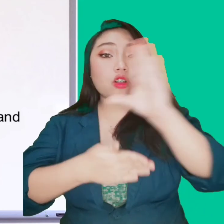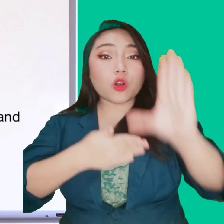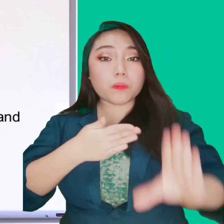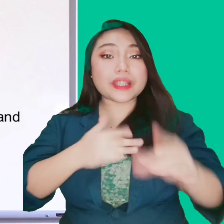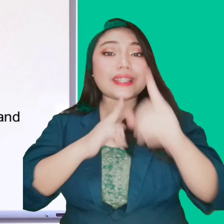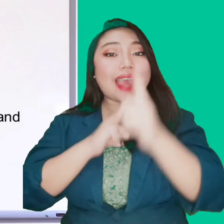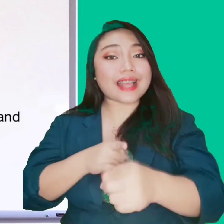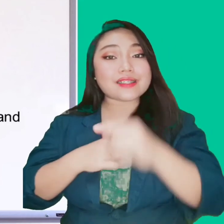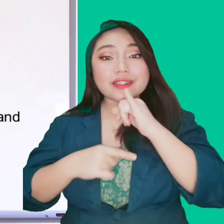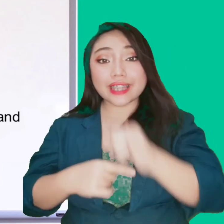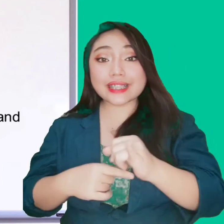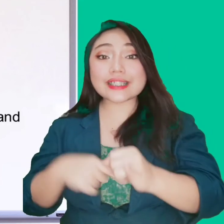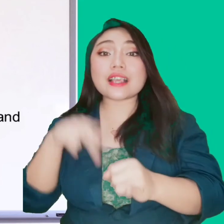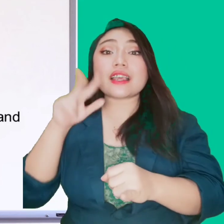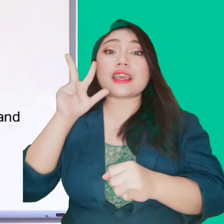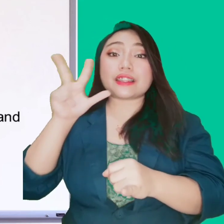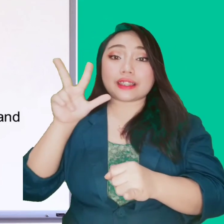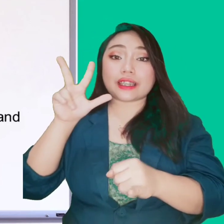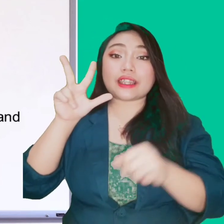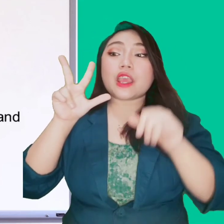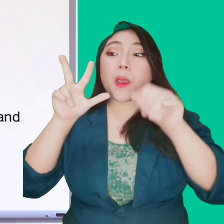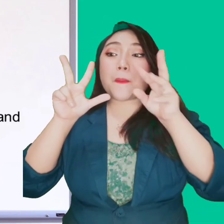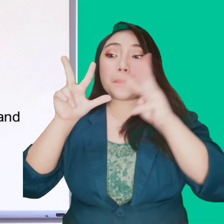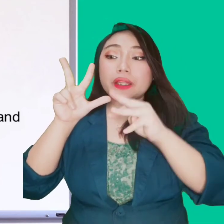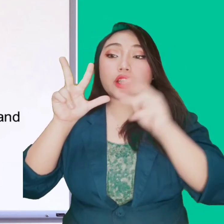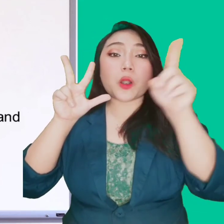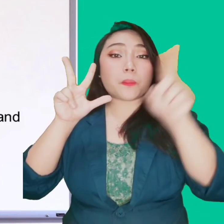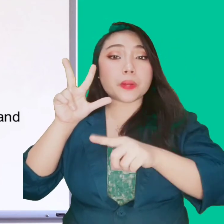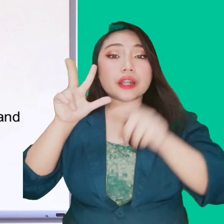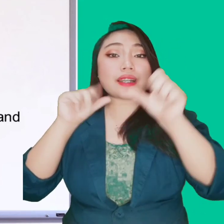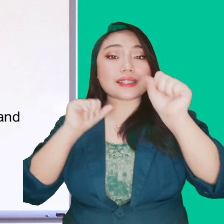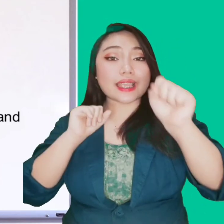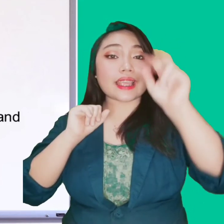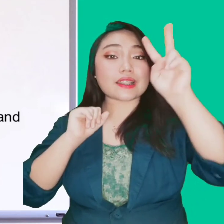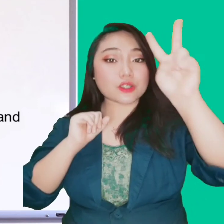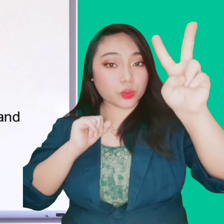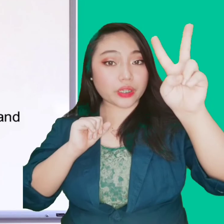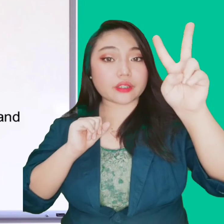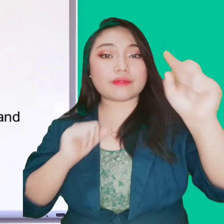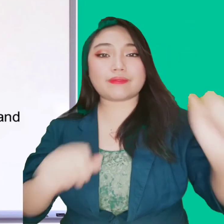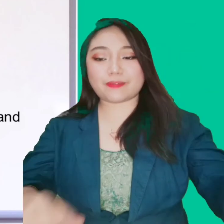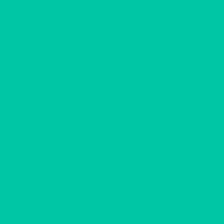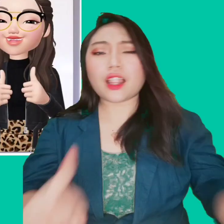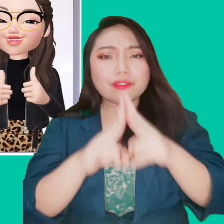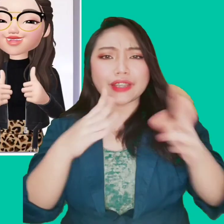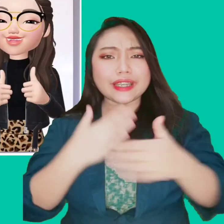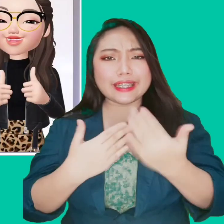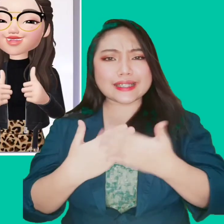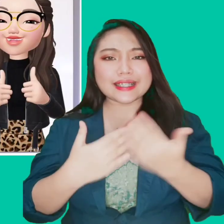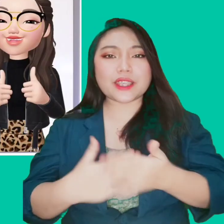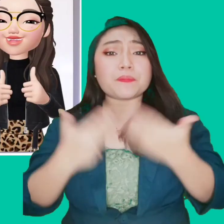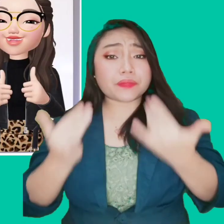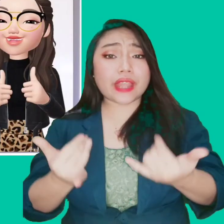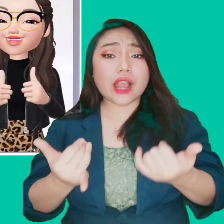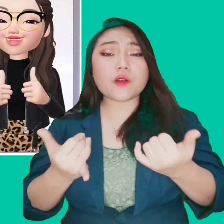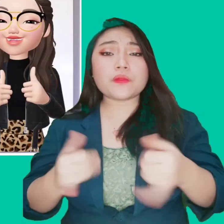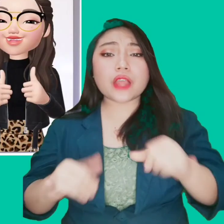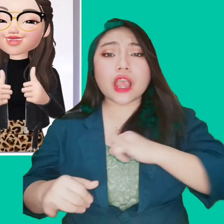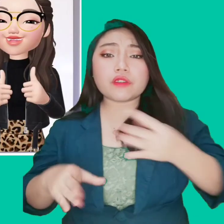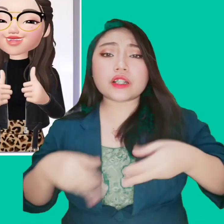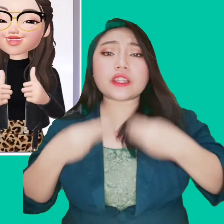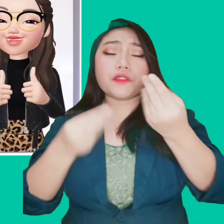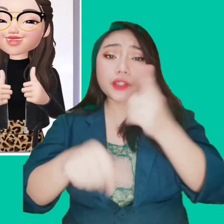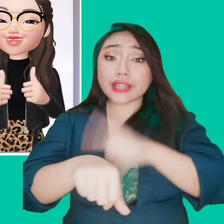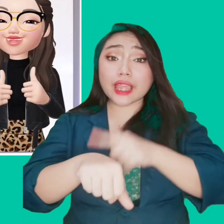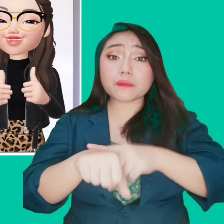so the final answer, the complete answer is 3 meter per second squared. It's very